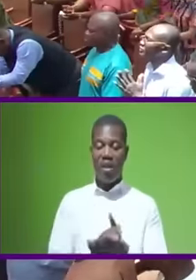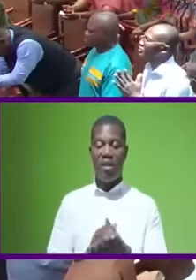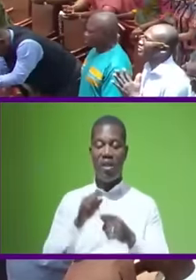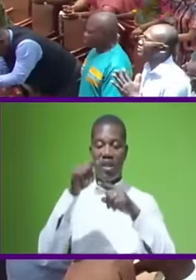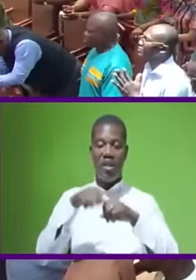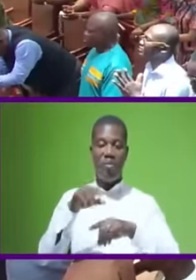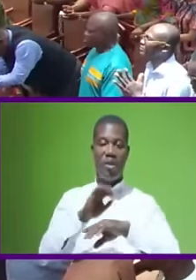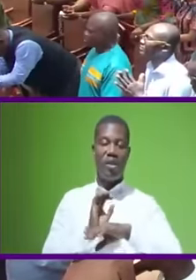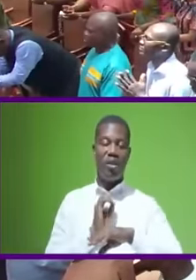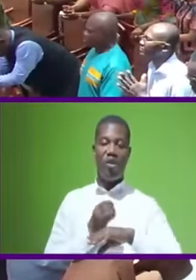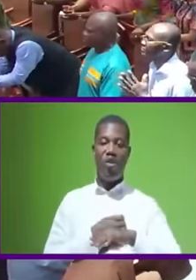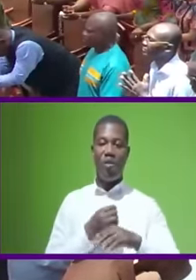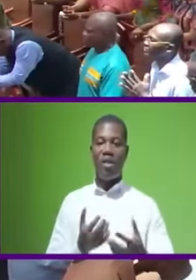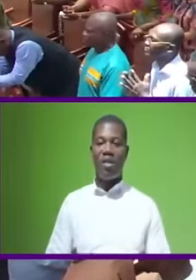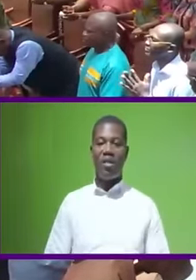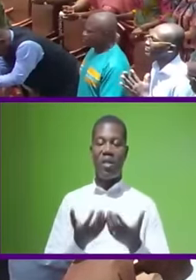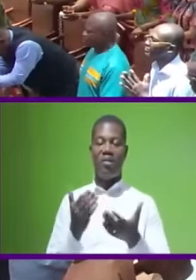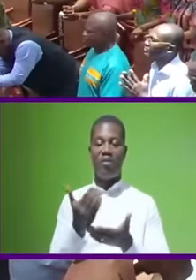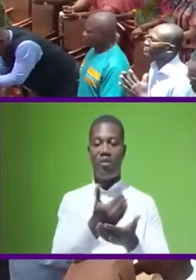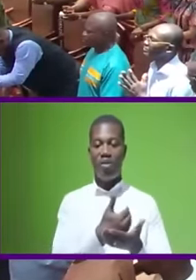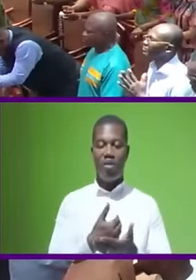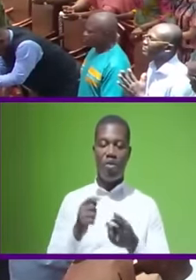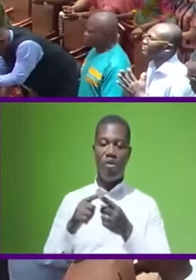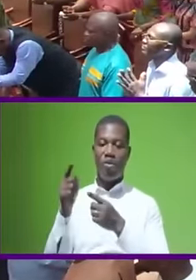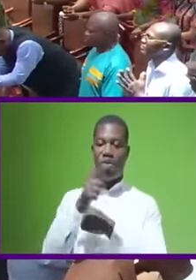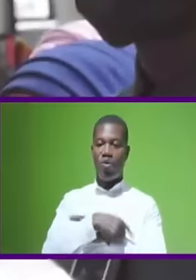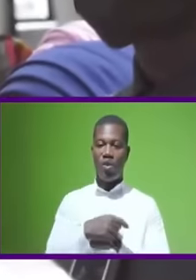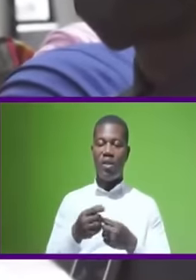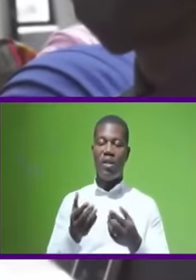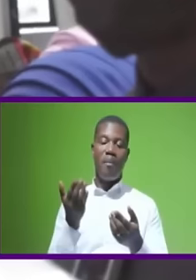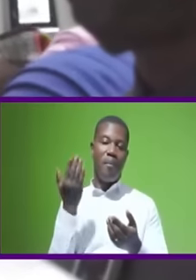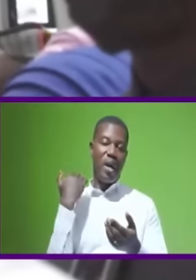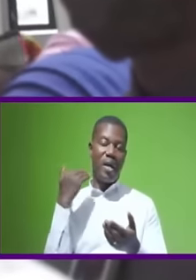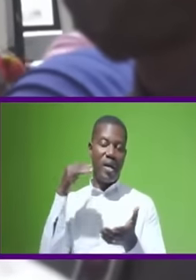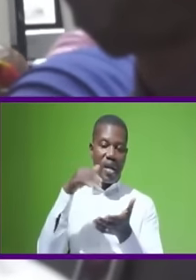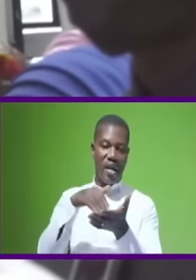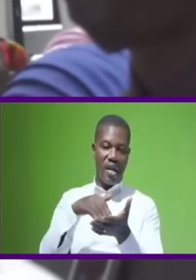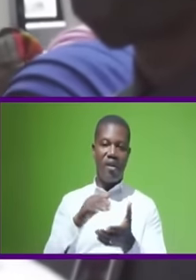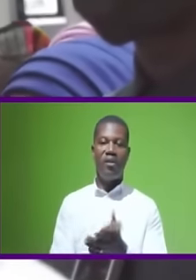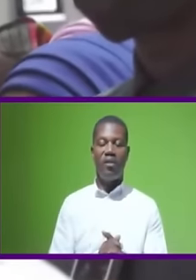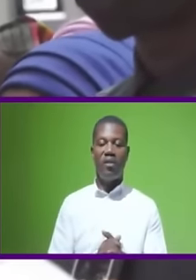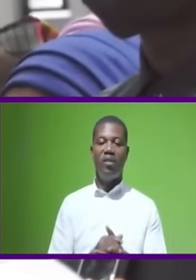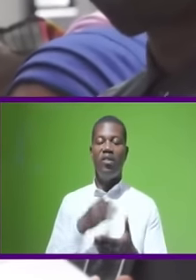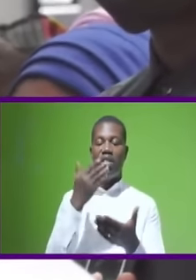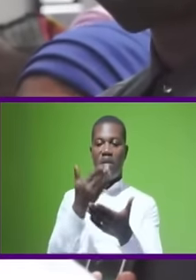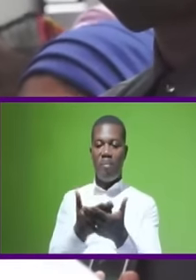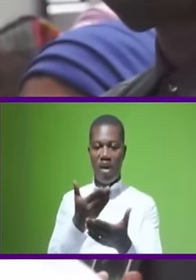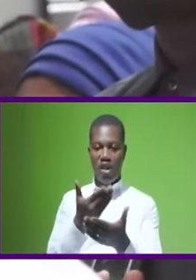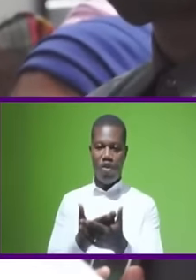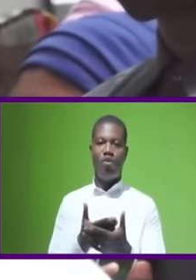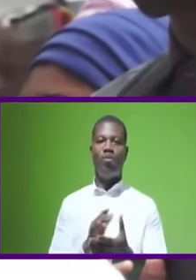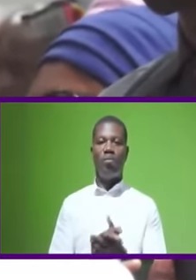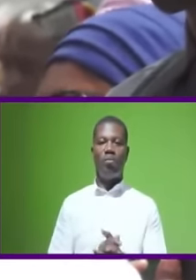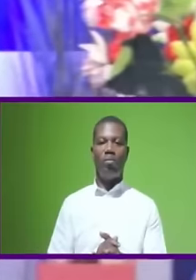so? None in another and Sakara. Yes, the parcel.